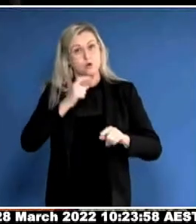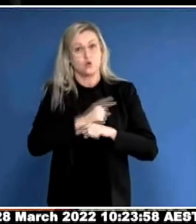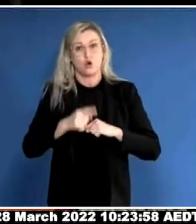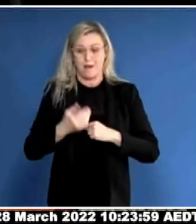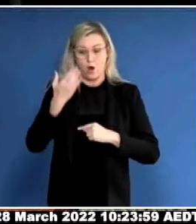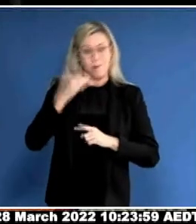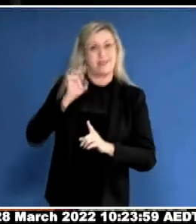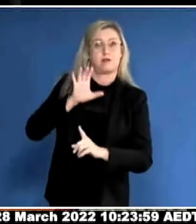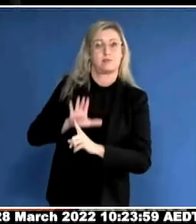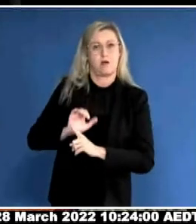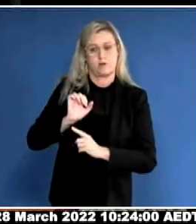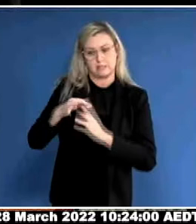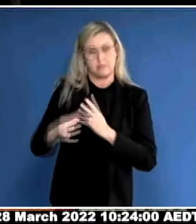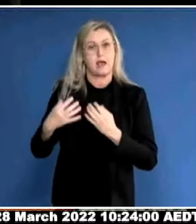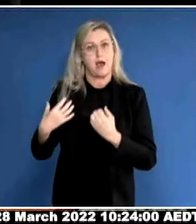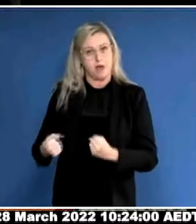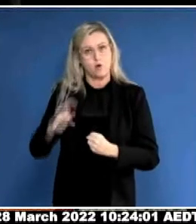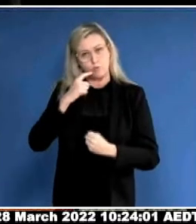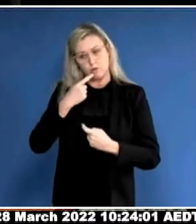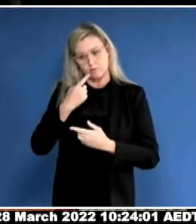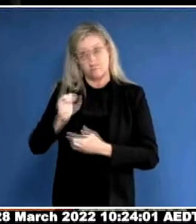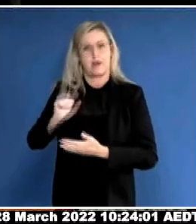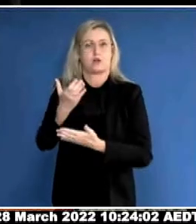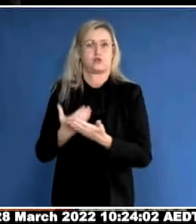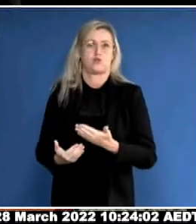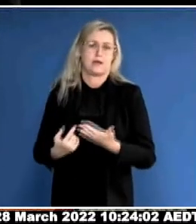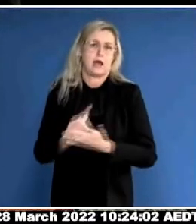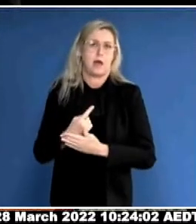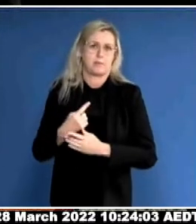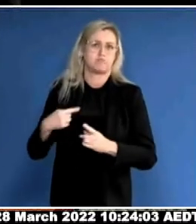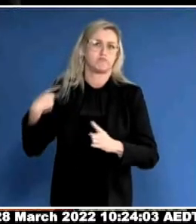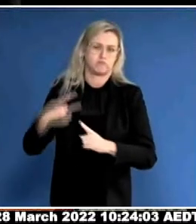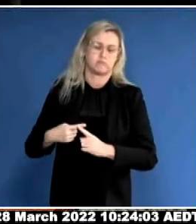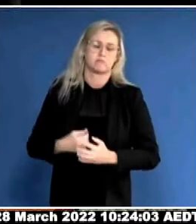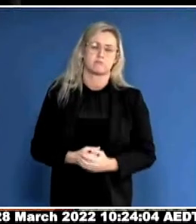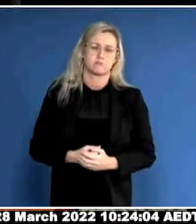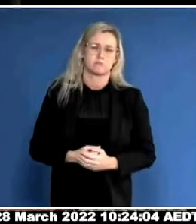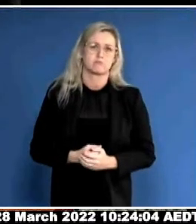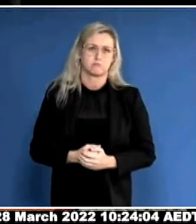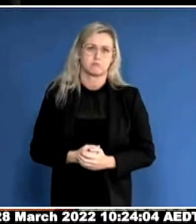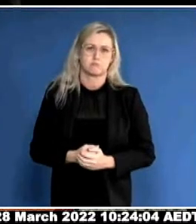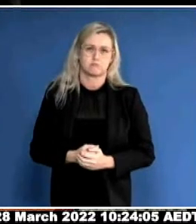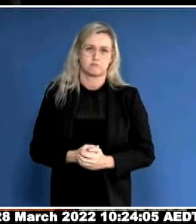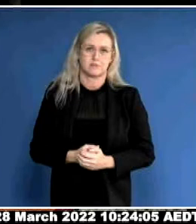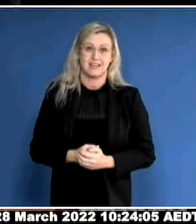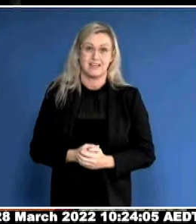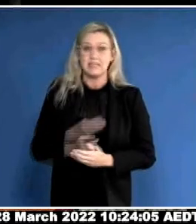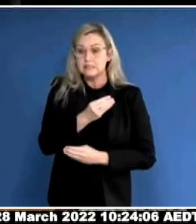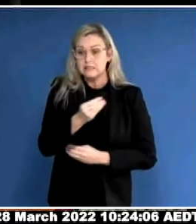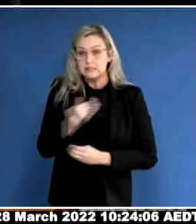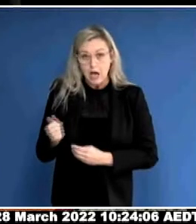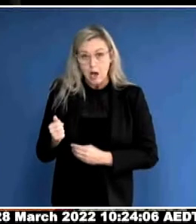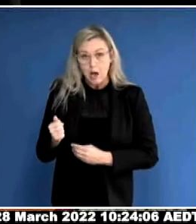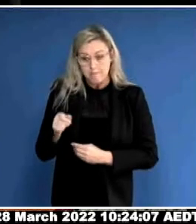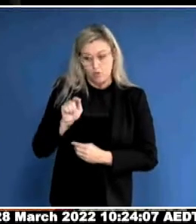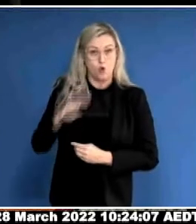abuse, and exploitation. For some of them, the violence and abuse started as children. It